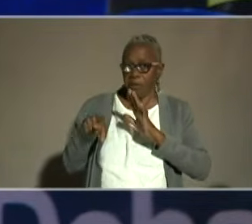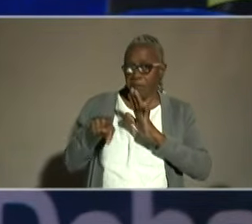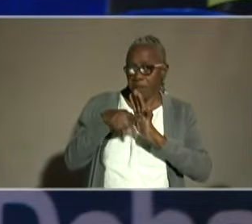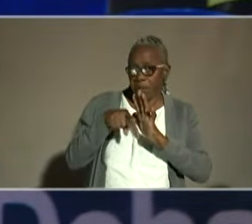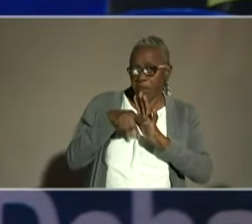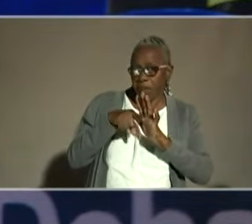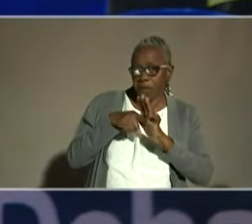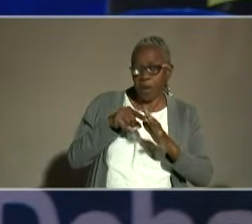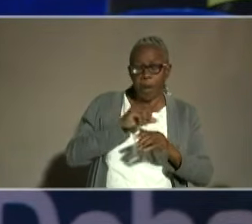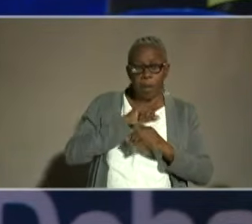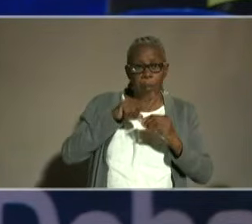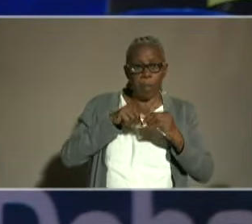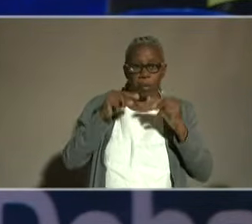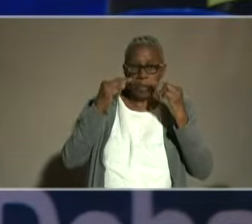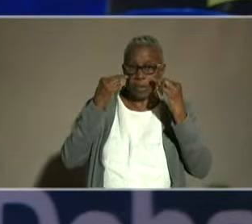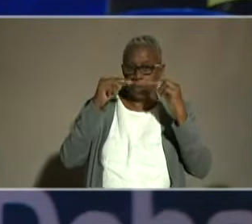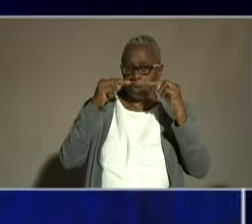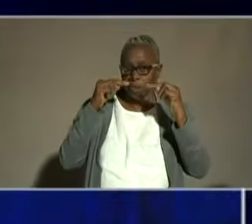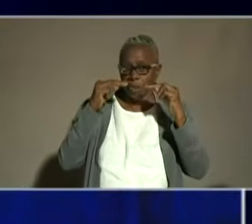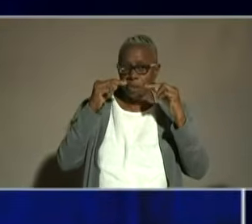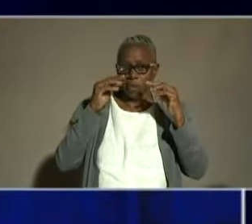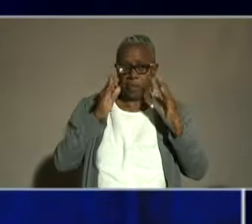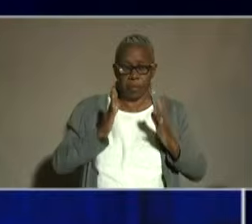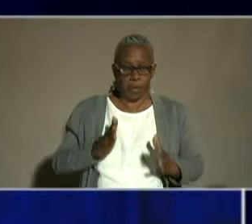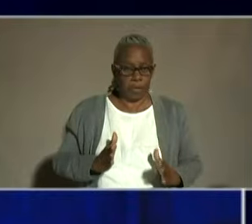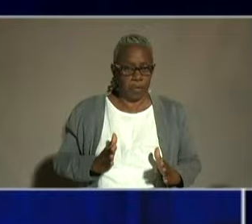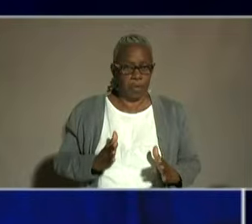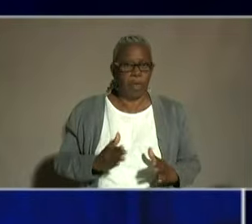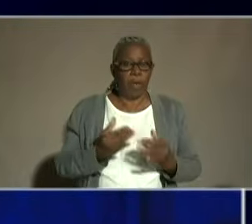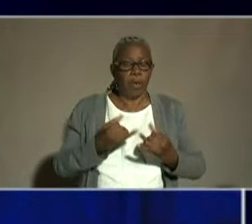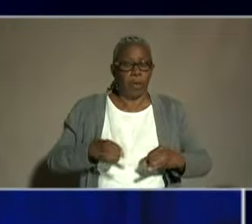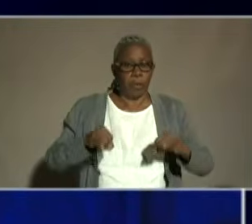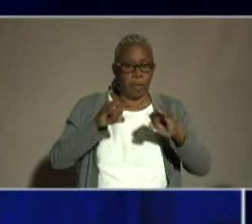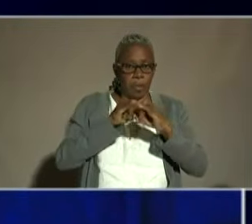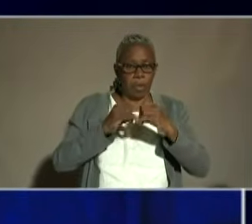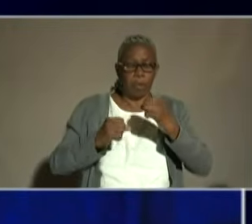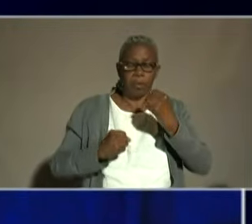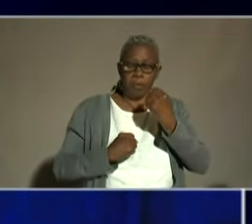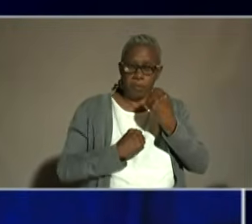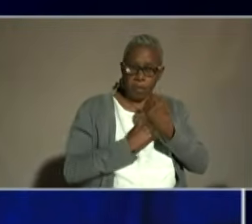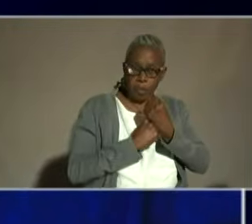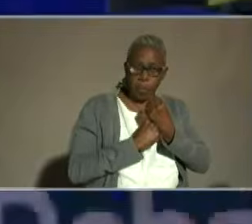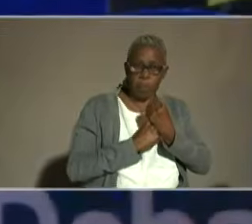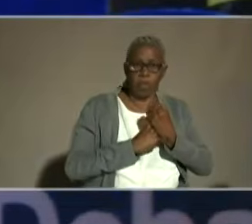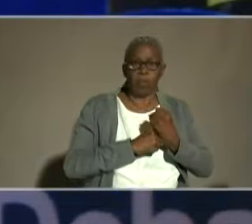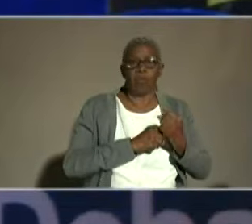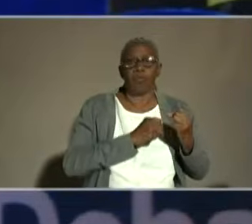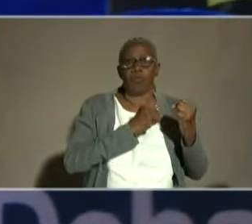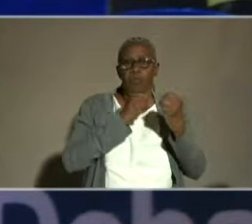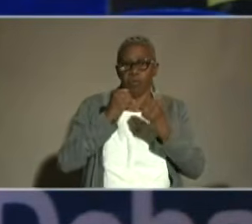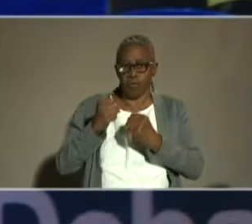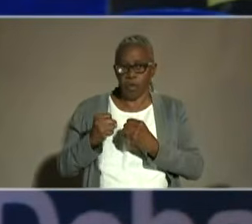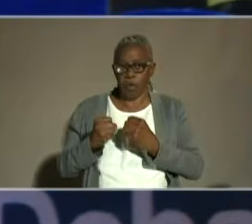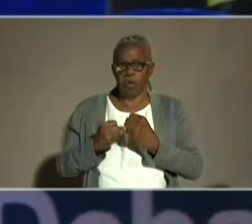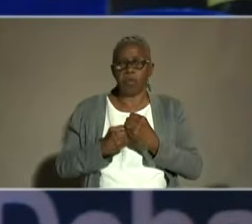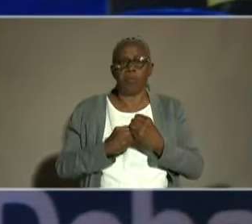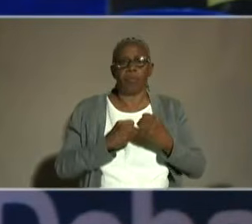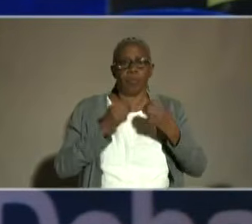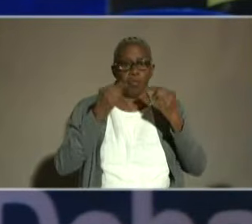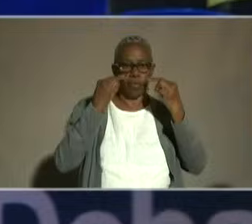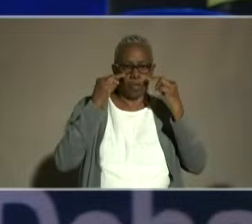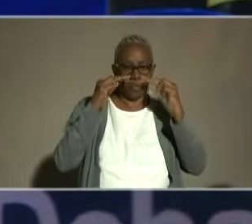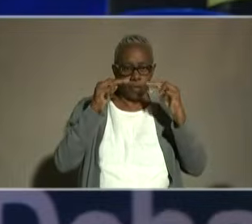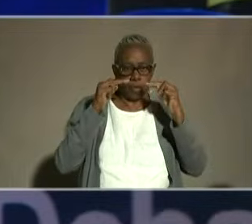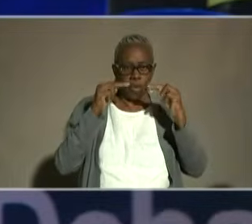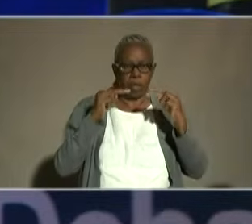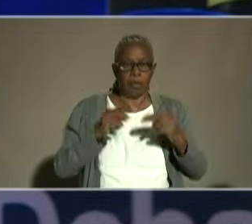any journalists. Journalists are important, and I support strong journalism. And I want to make that absolutely clear.